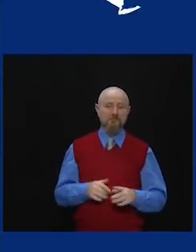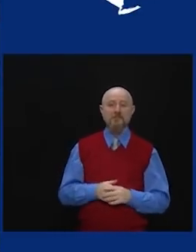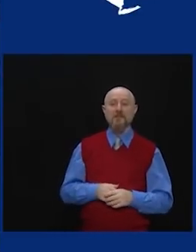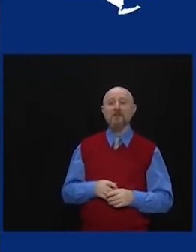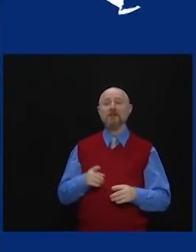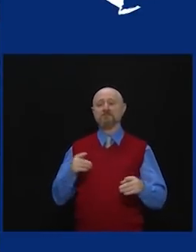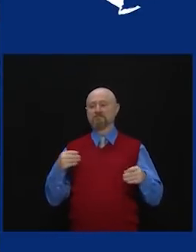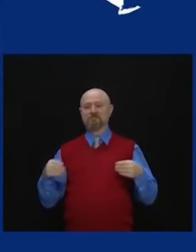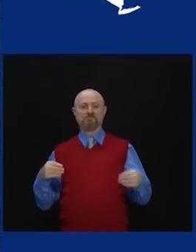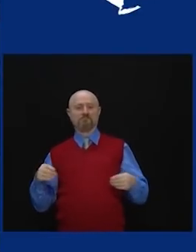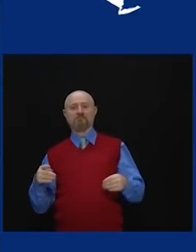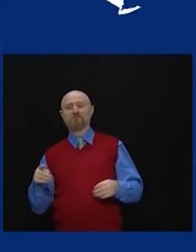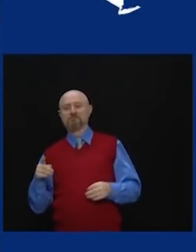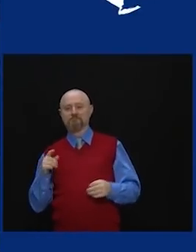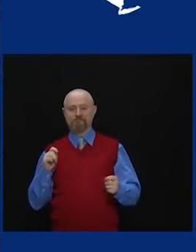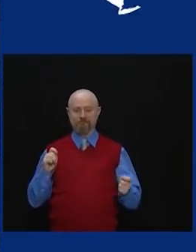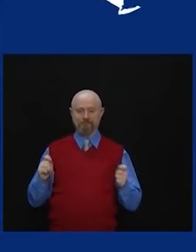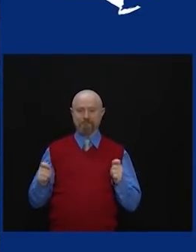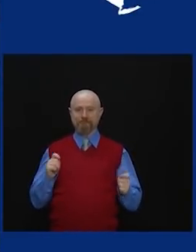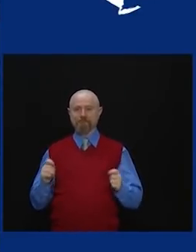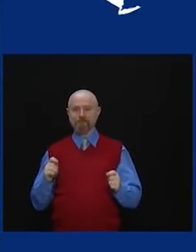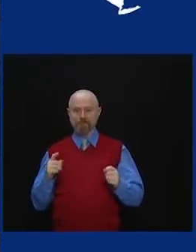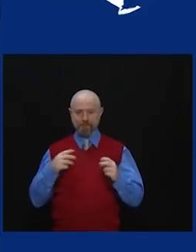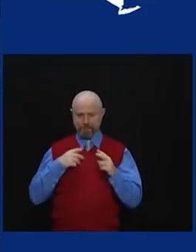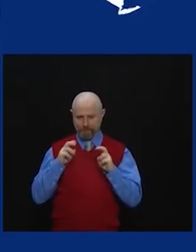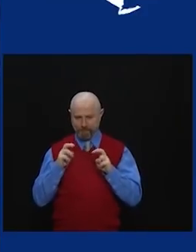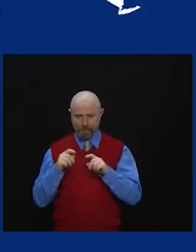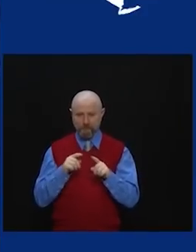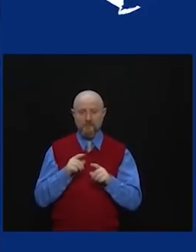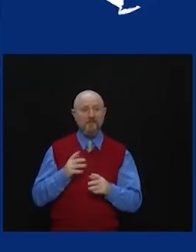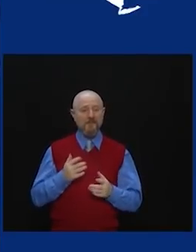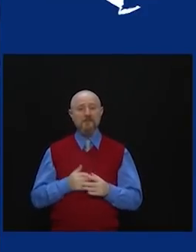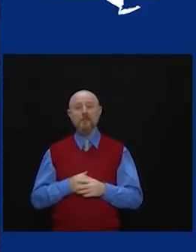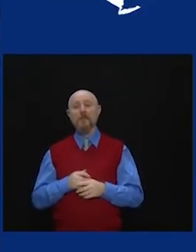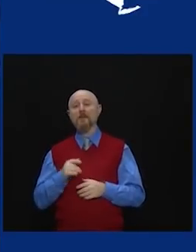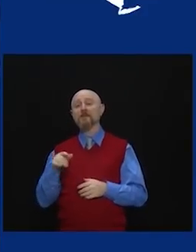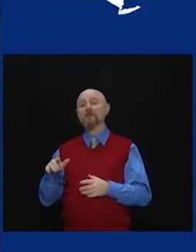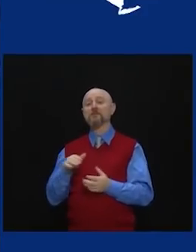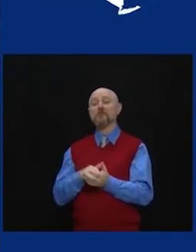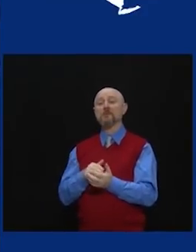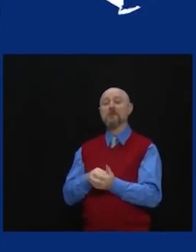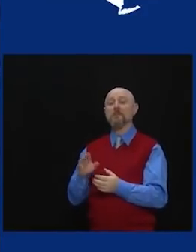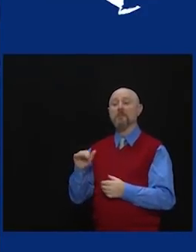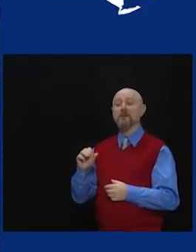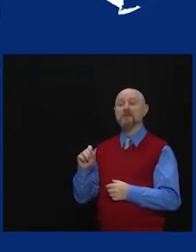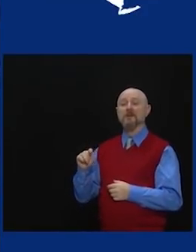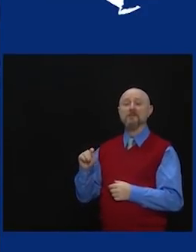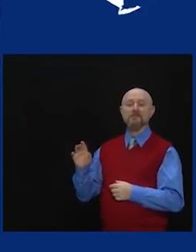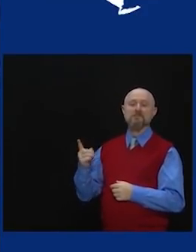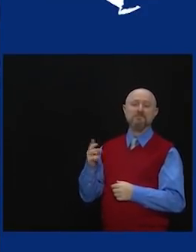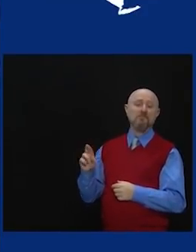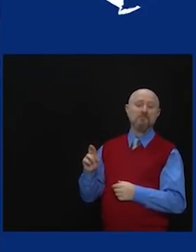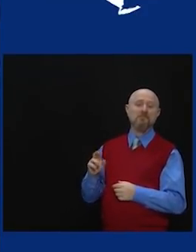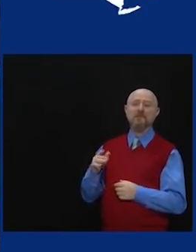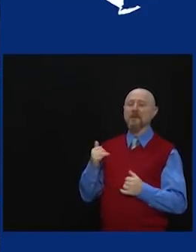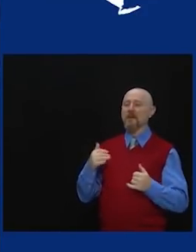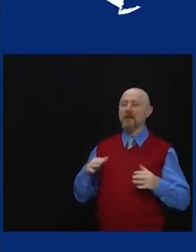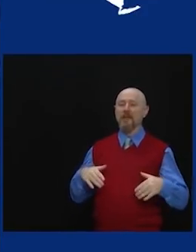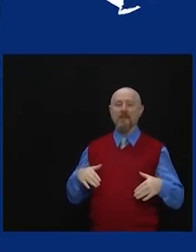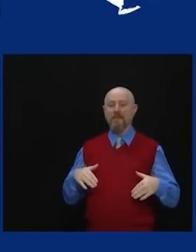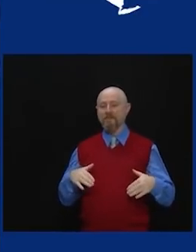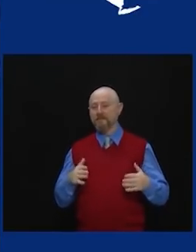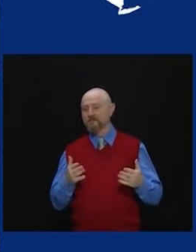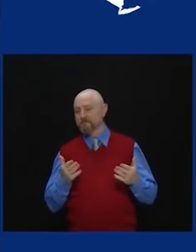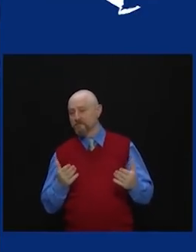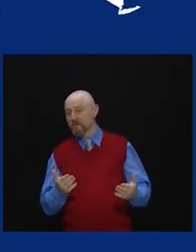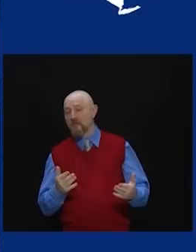flexible to assess the situation, as you heard from Dr. Bassett. We're not there yet, but I also know all the tools at our disposal and willing